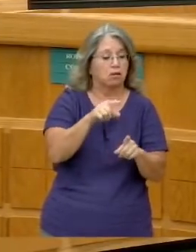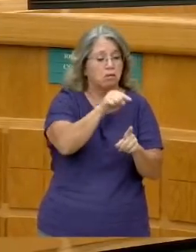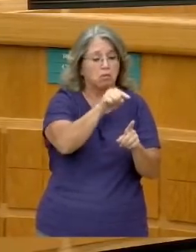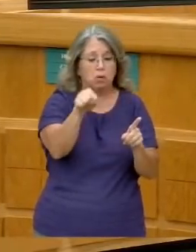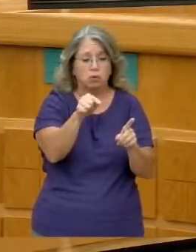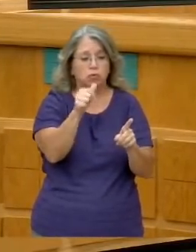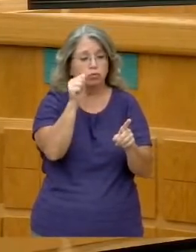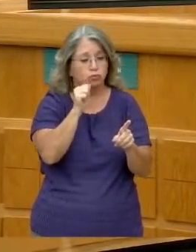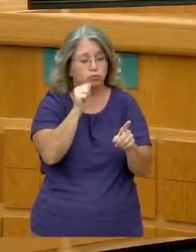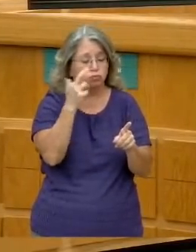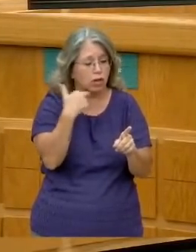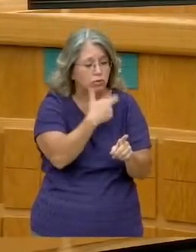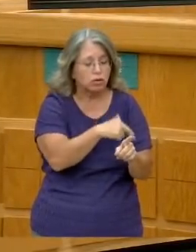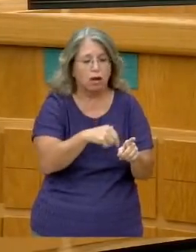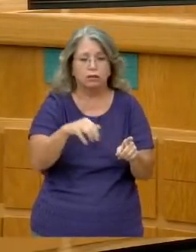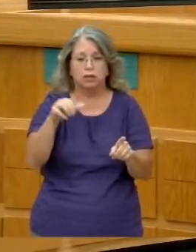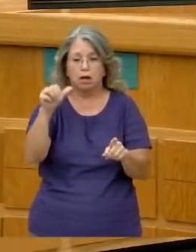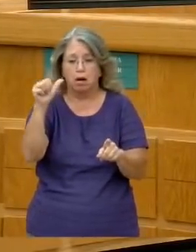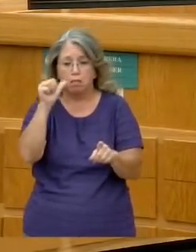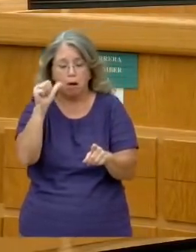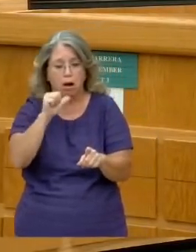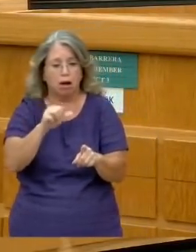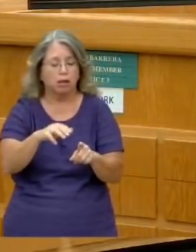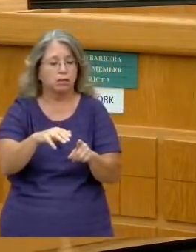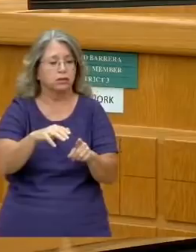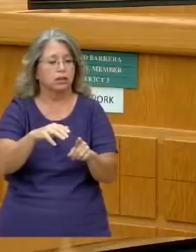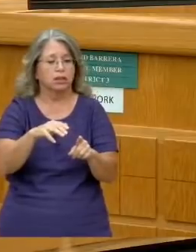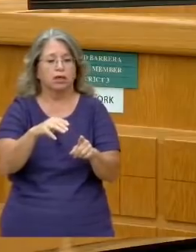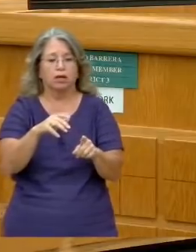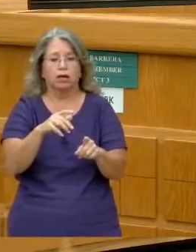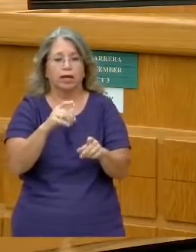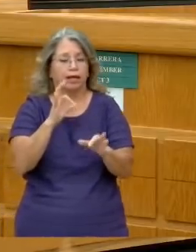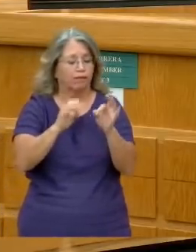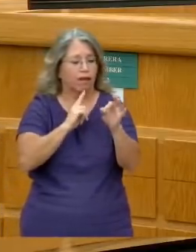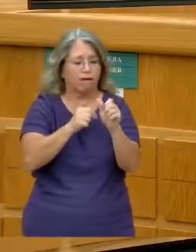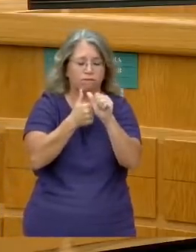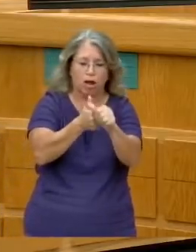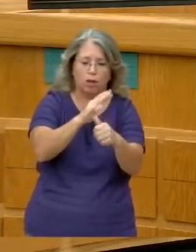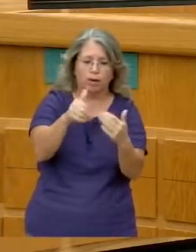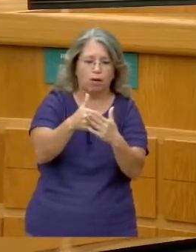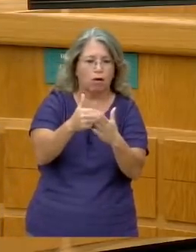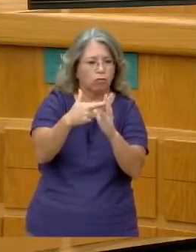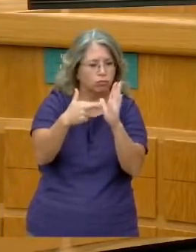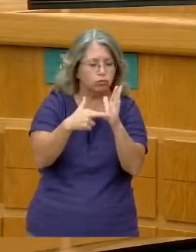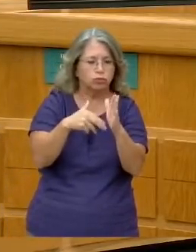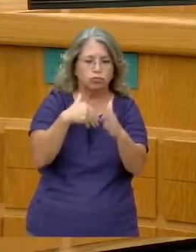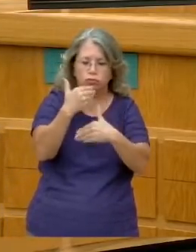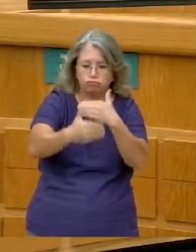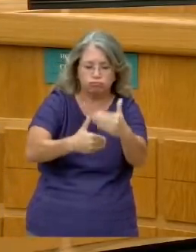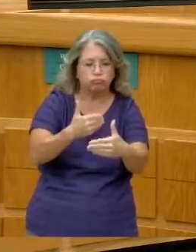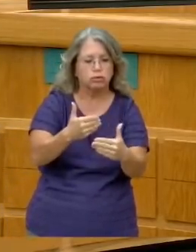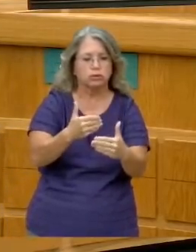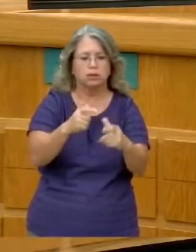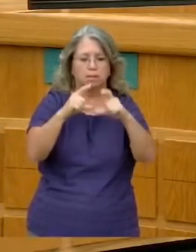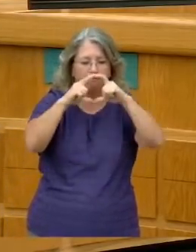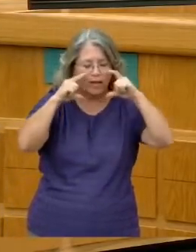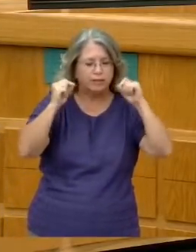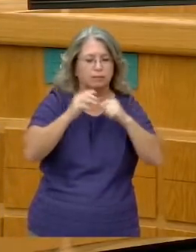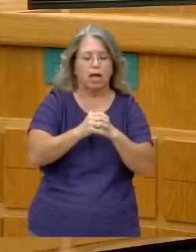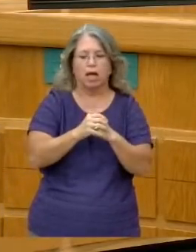we've imposed regulations on, whether it be face masks for the employees and the visitors coming